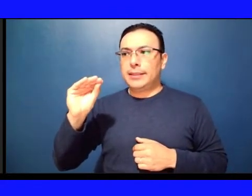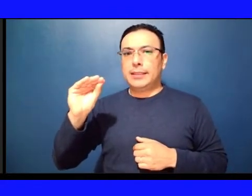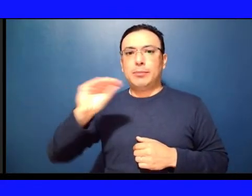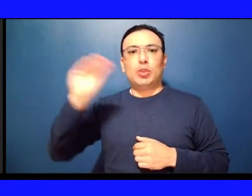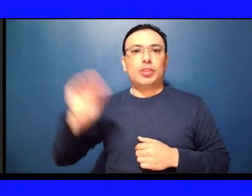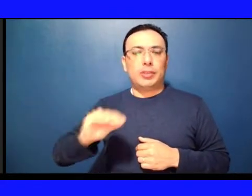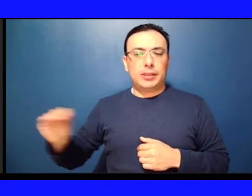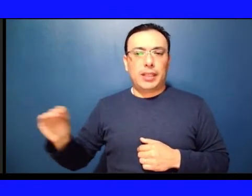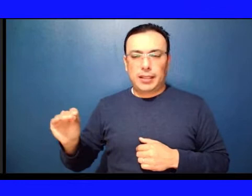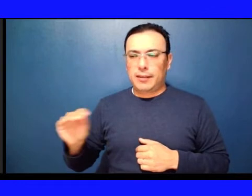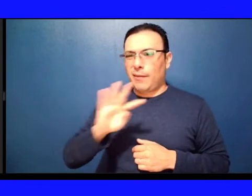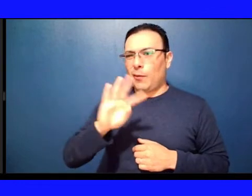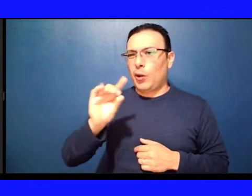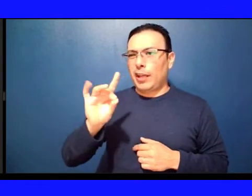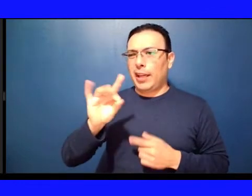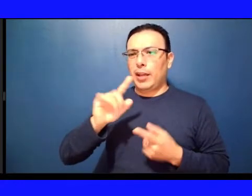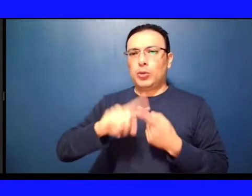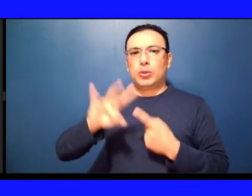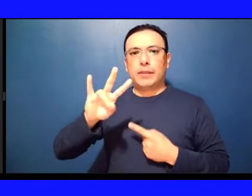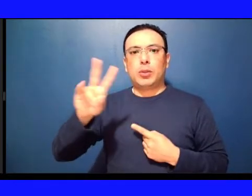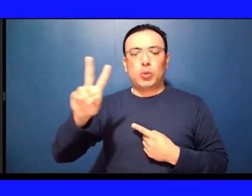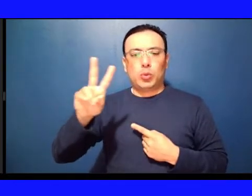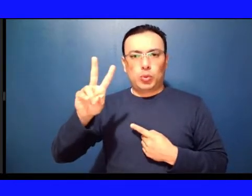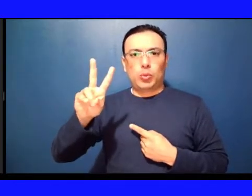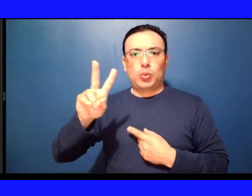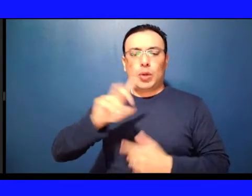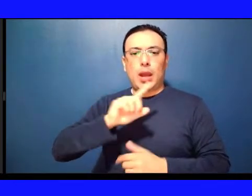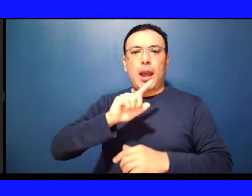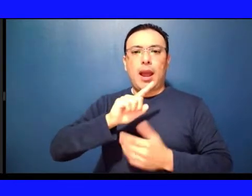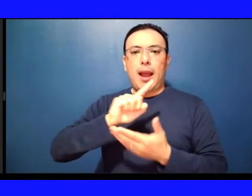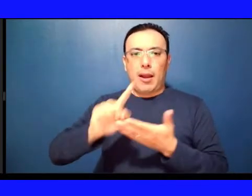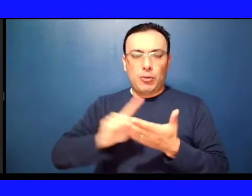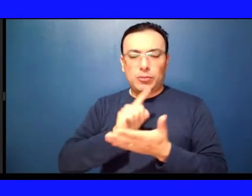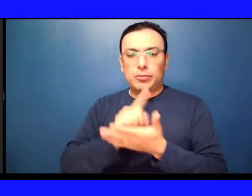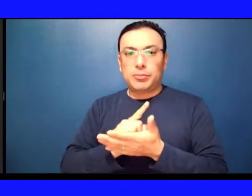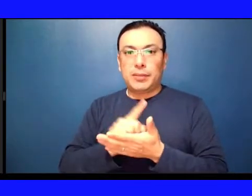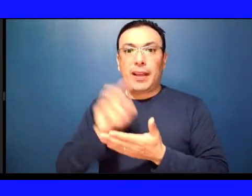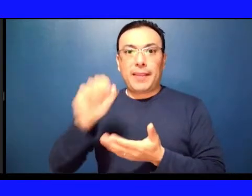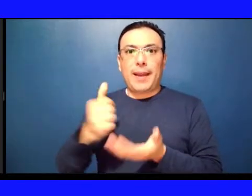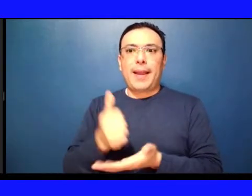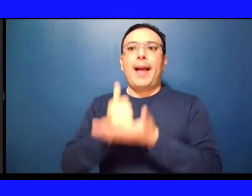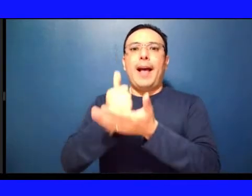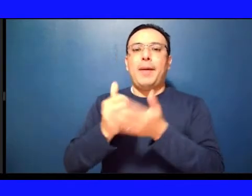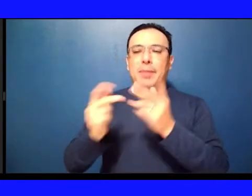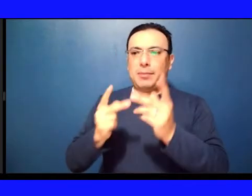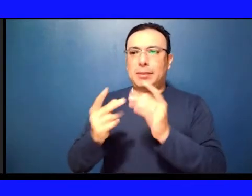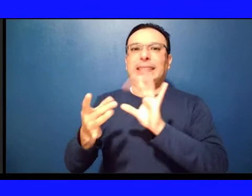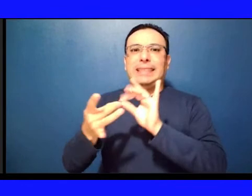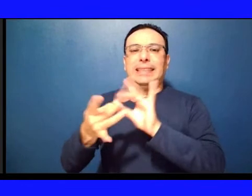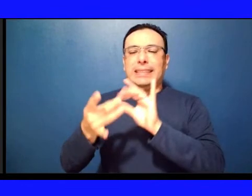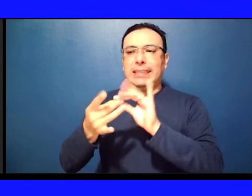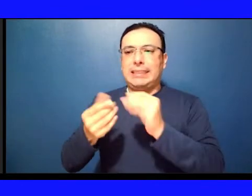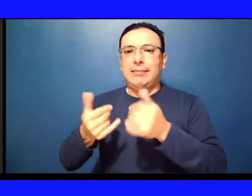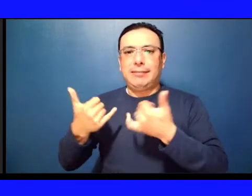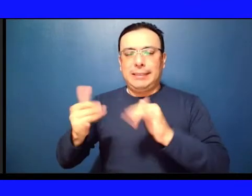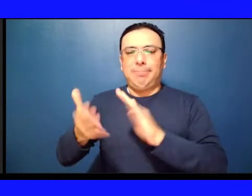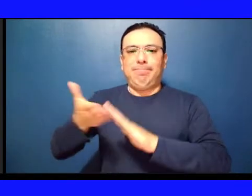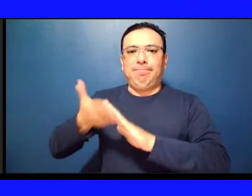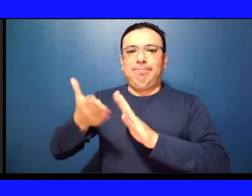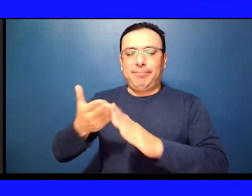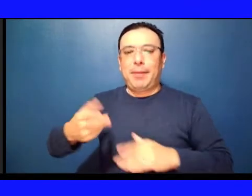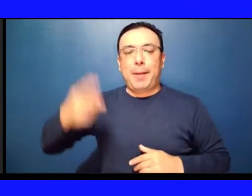that, myself having signed up for the testing, that most people, a lot of that might be coming from the testing